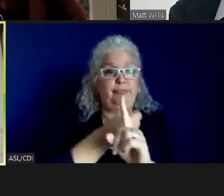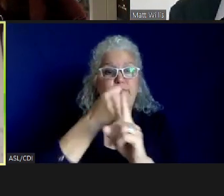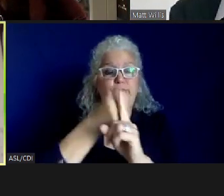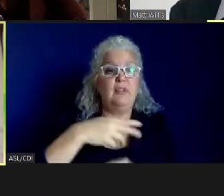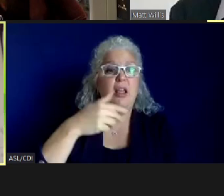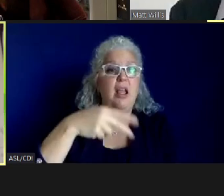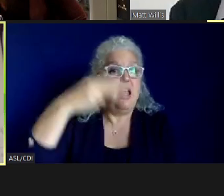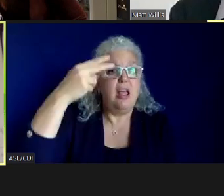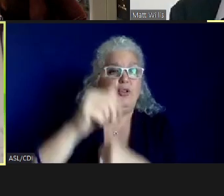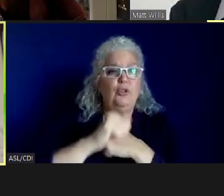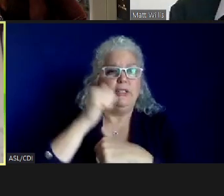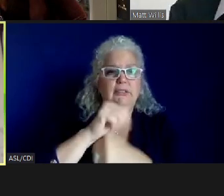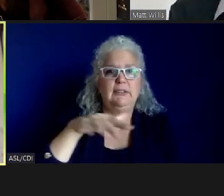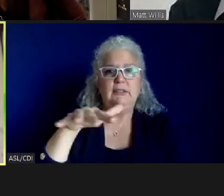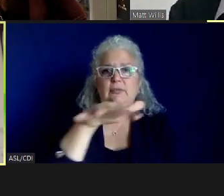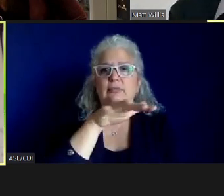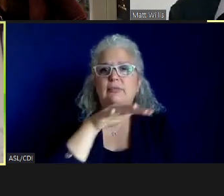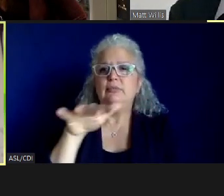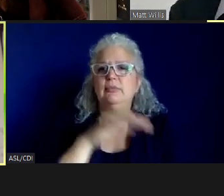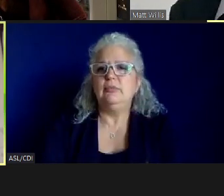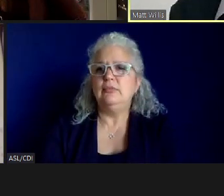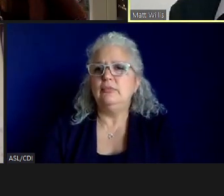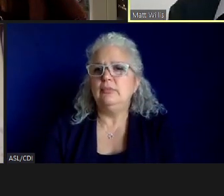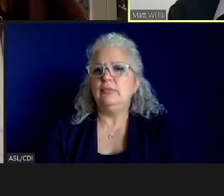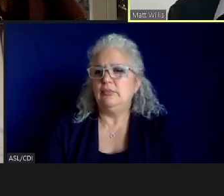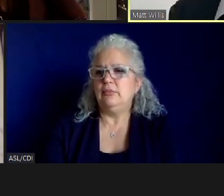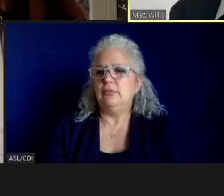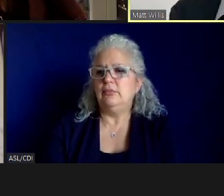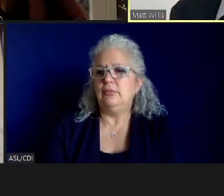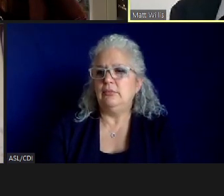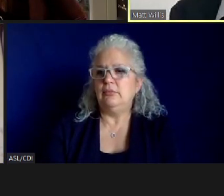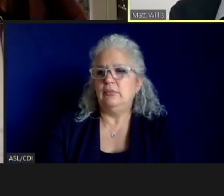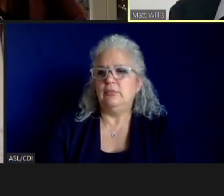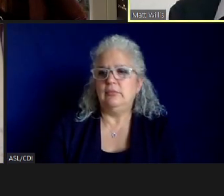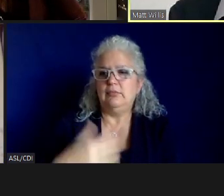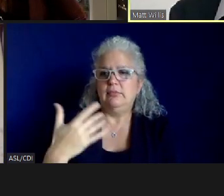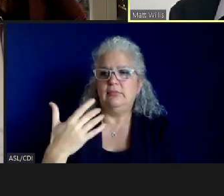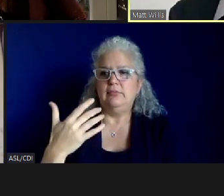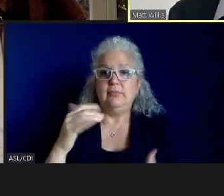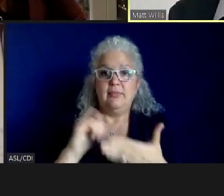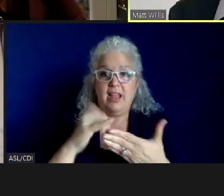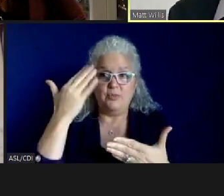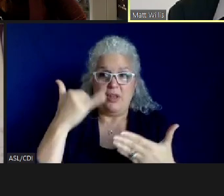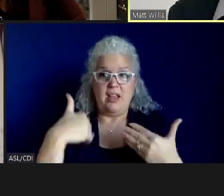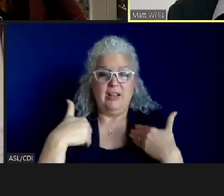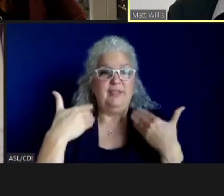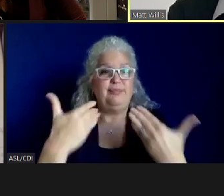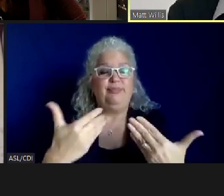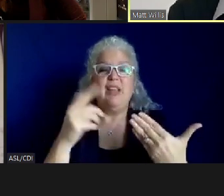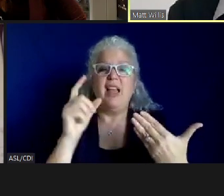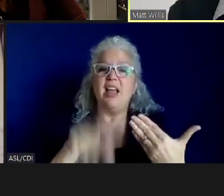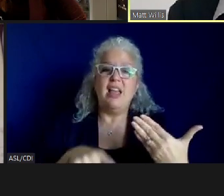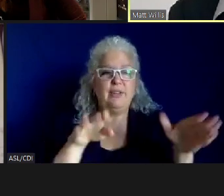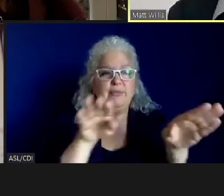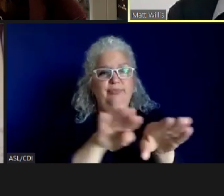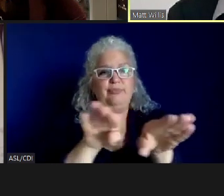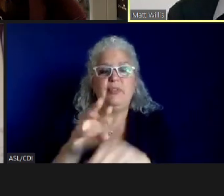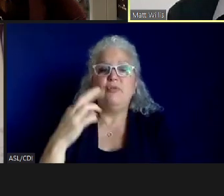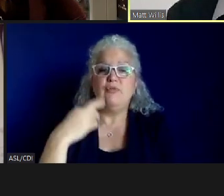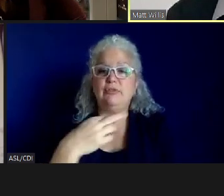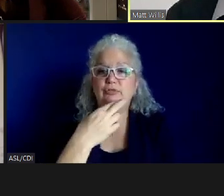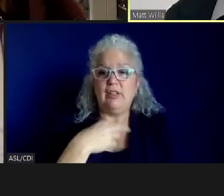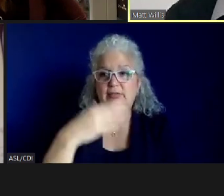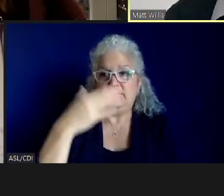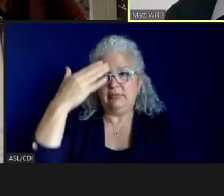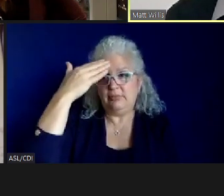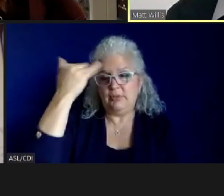and was one of the reasons why we took some earlier action around restaurants in our shelter-in-place policy. But it's also a sector